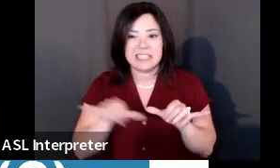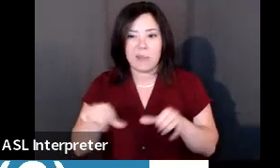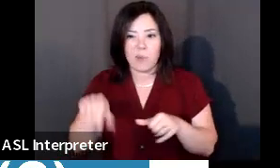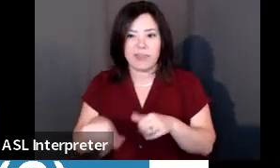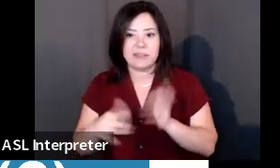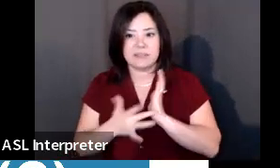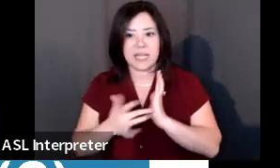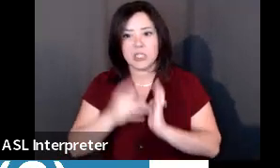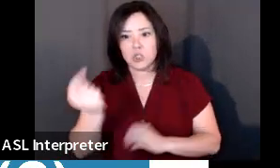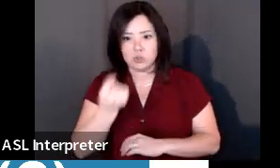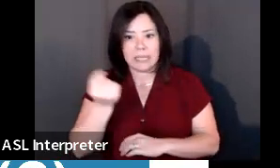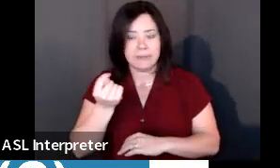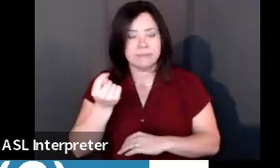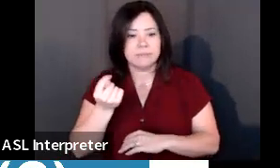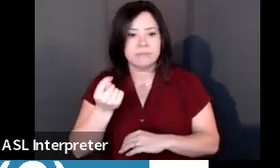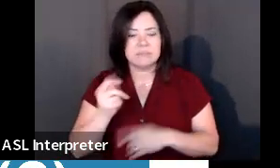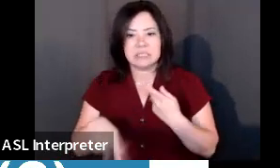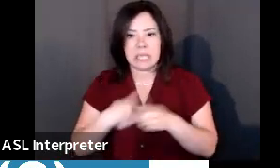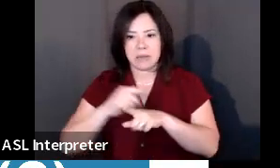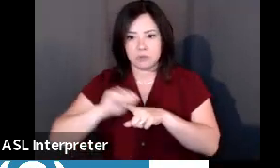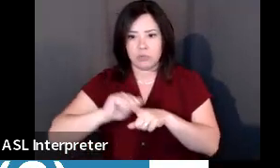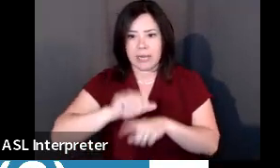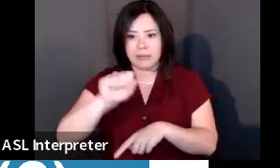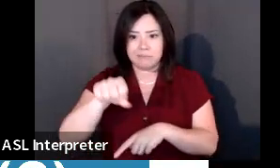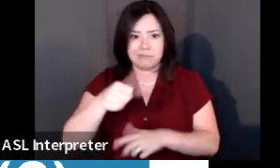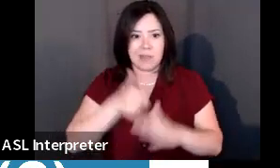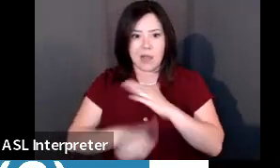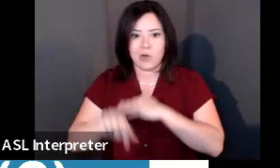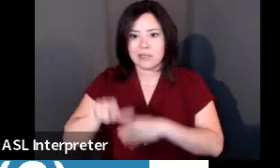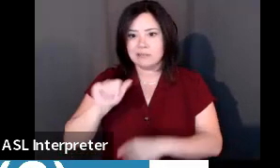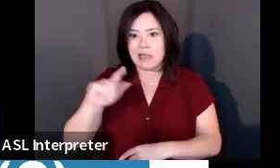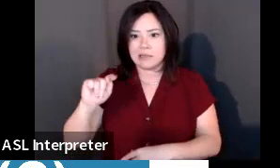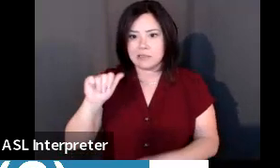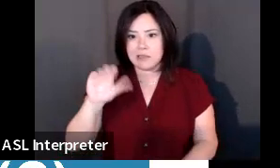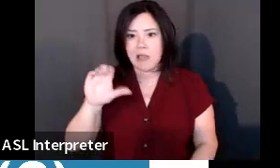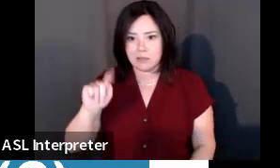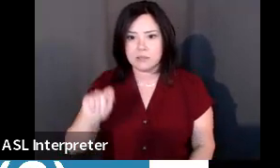would be a form of our training that we provide under the Assistive Technology Act.